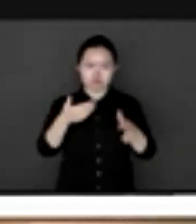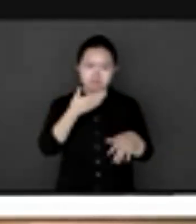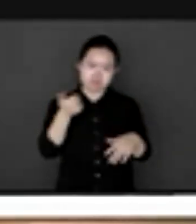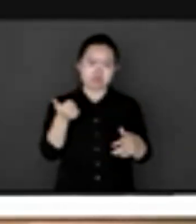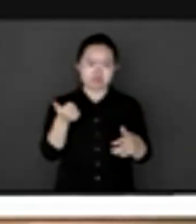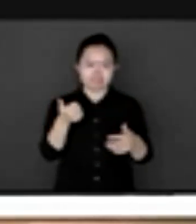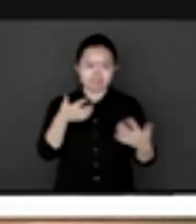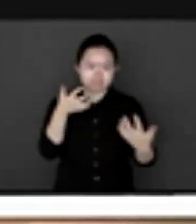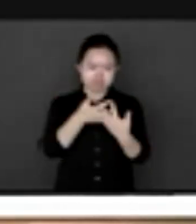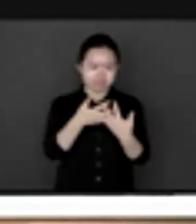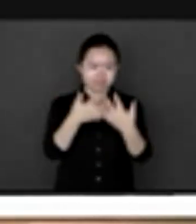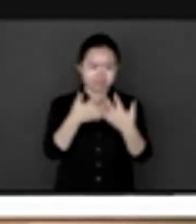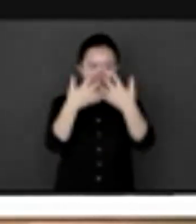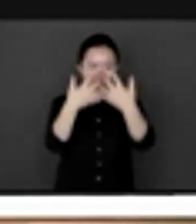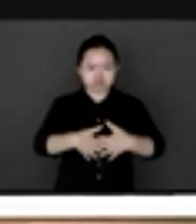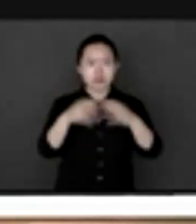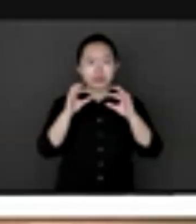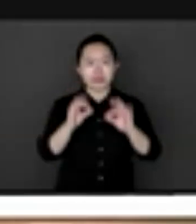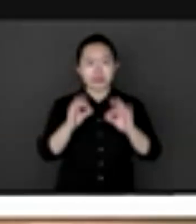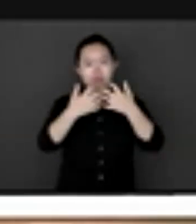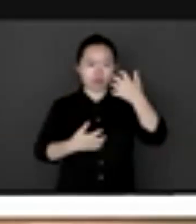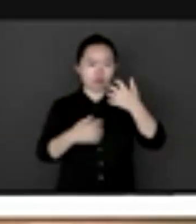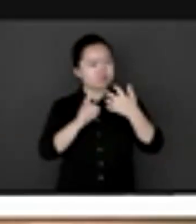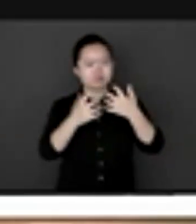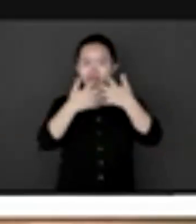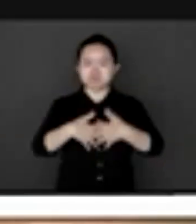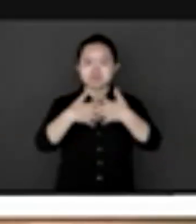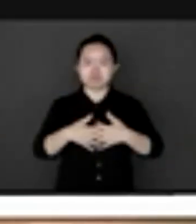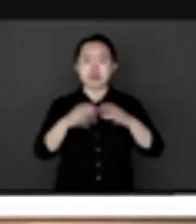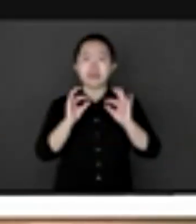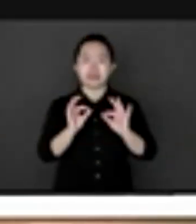program. Importantly enough, I think, is that we